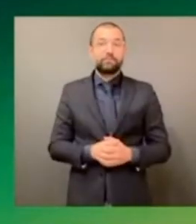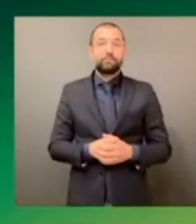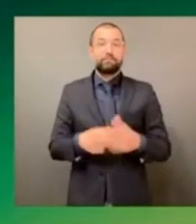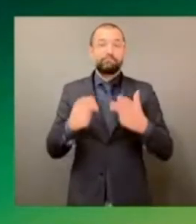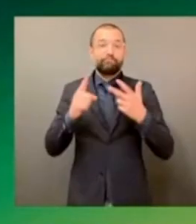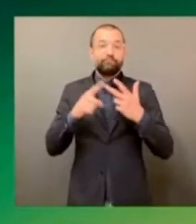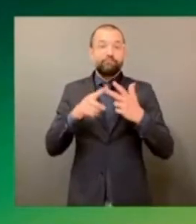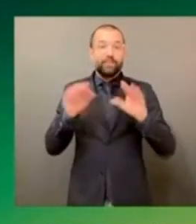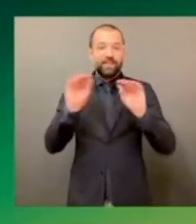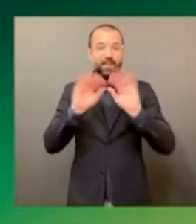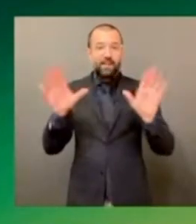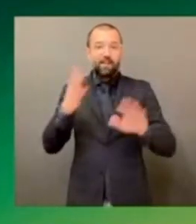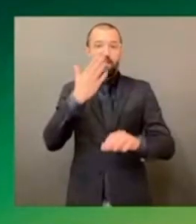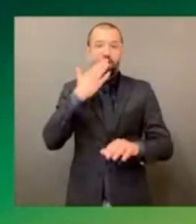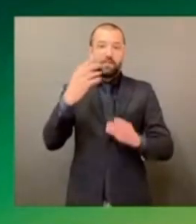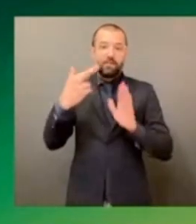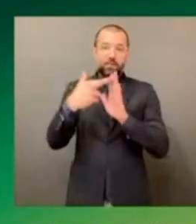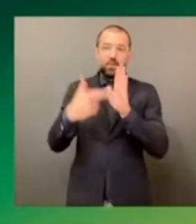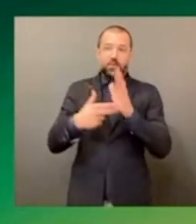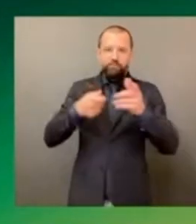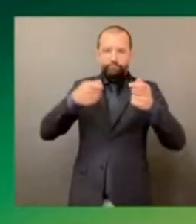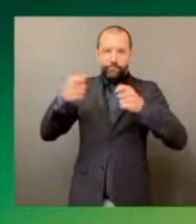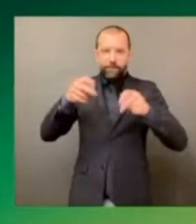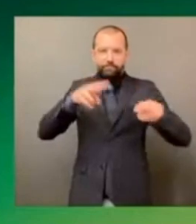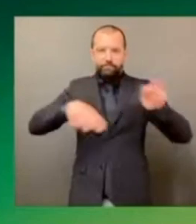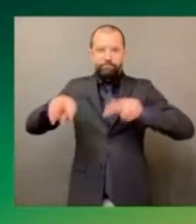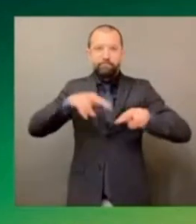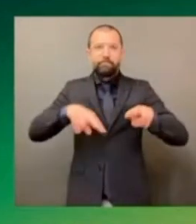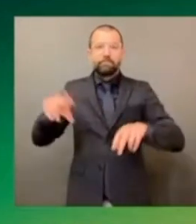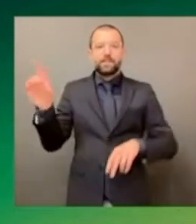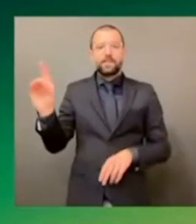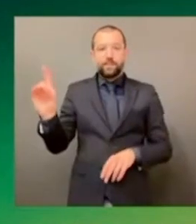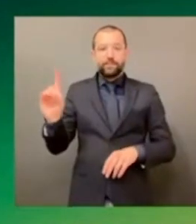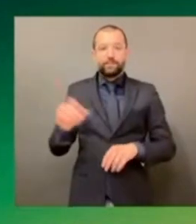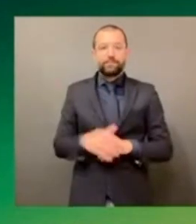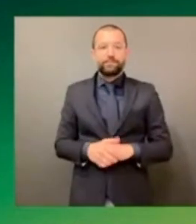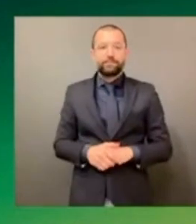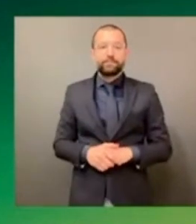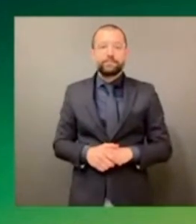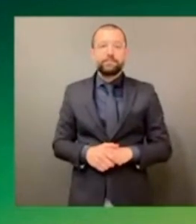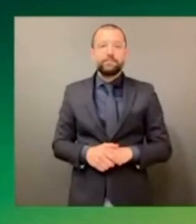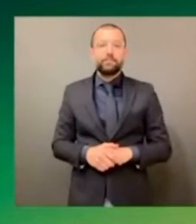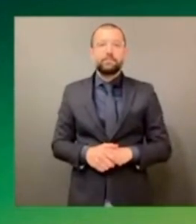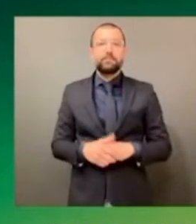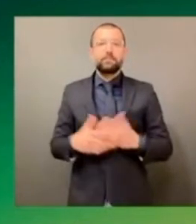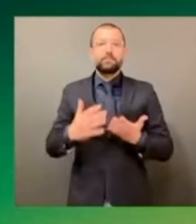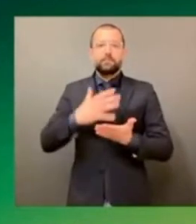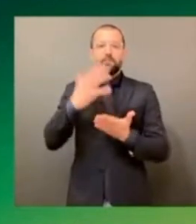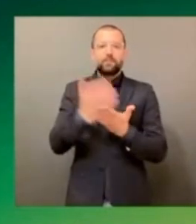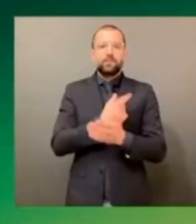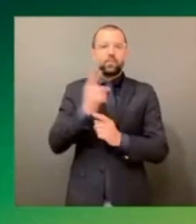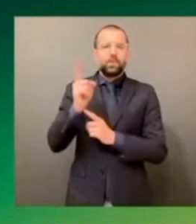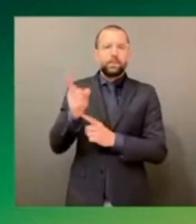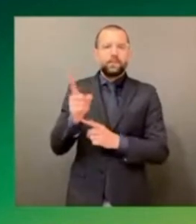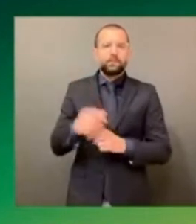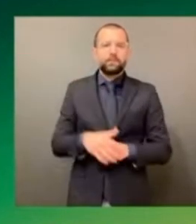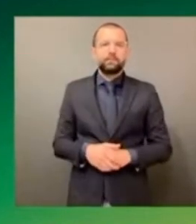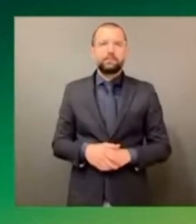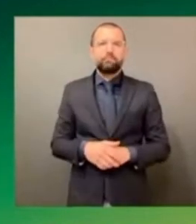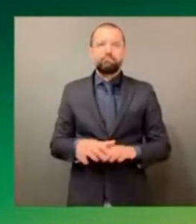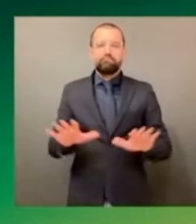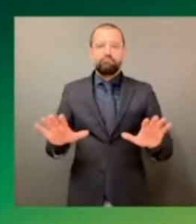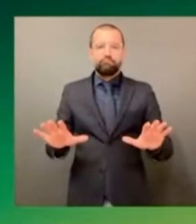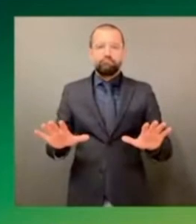democracy. And just let us take a moment to imagine the